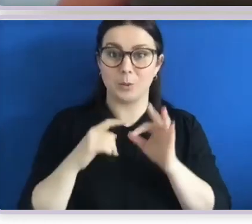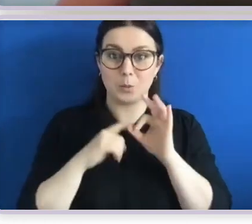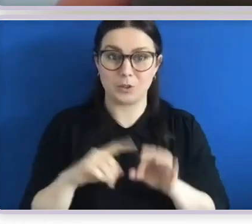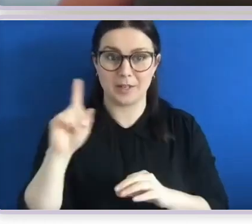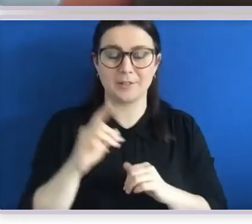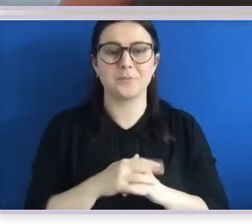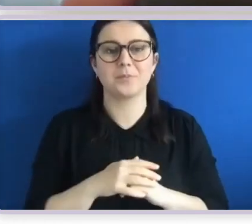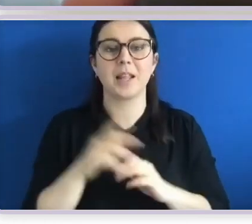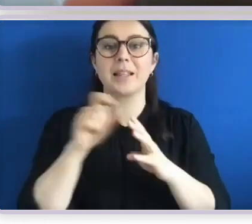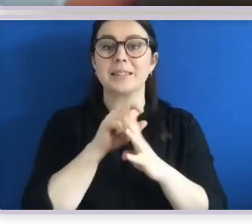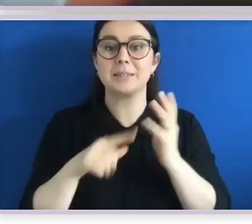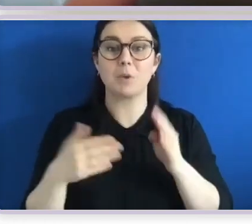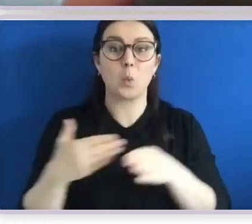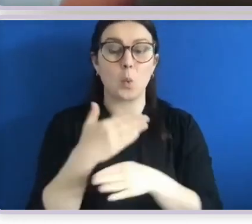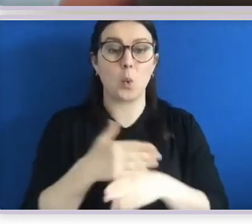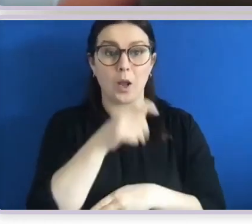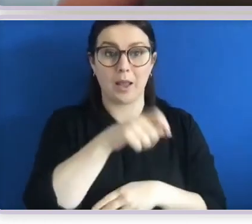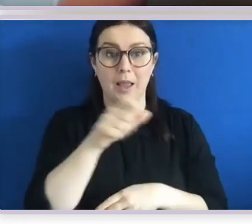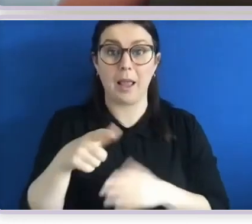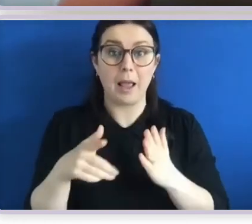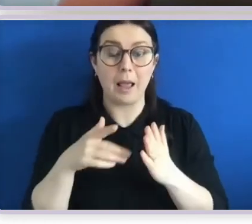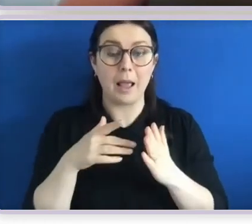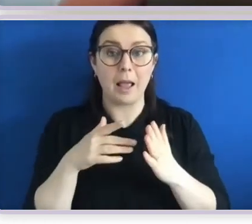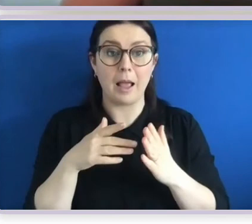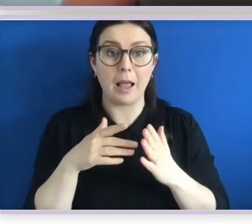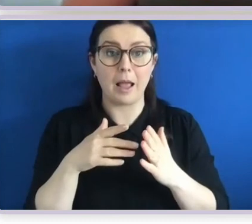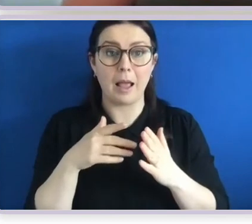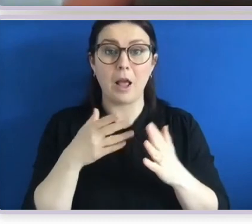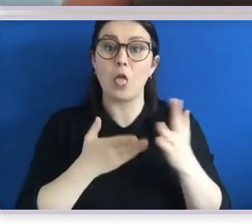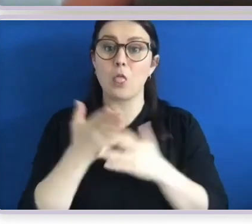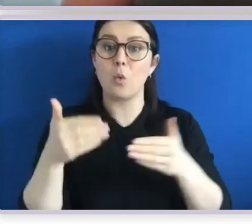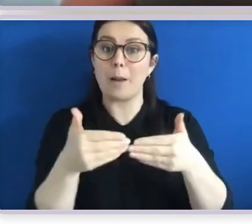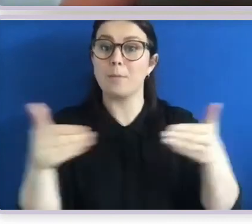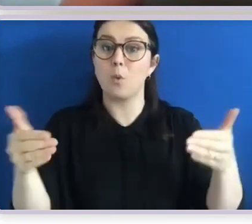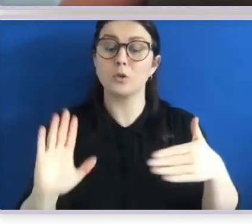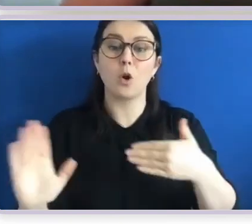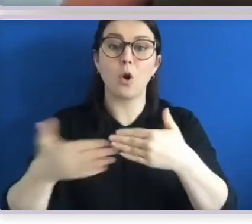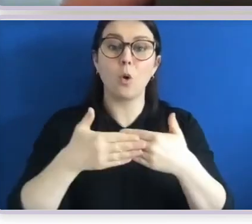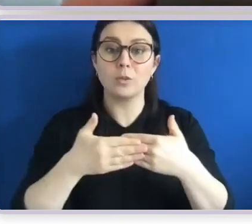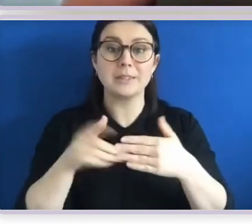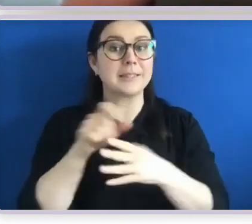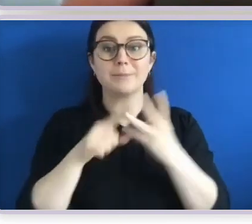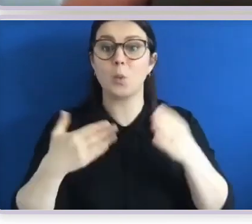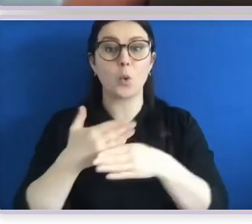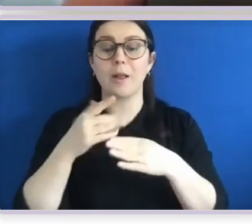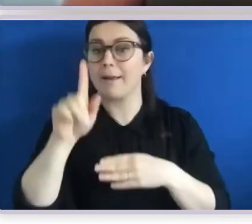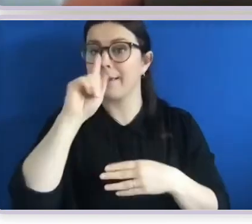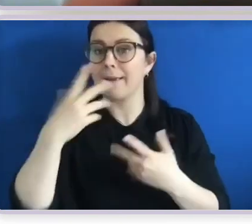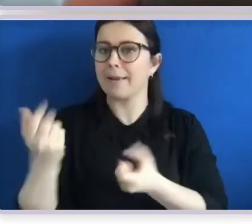disability workers health workers? During border closures, disability workers were not able to get permits.